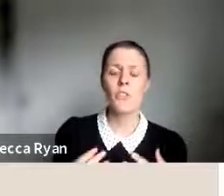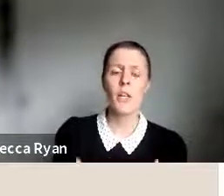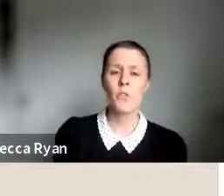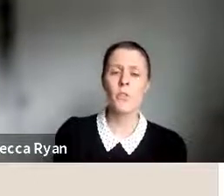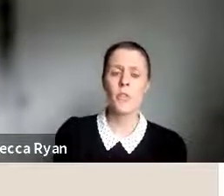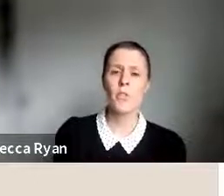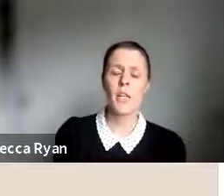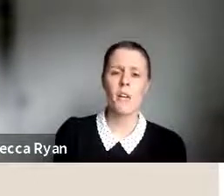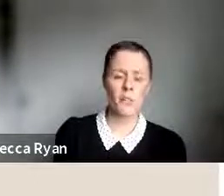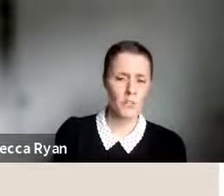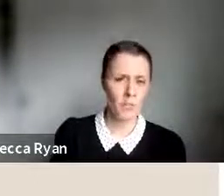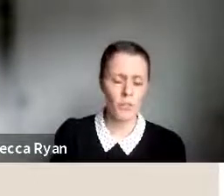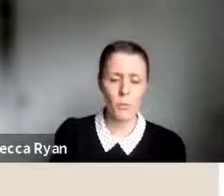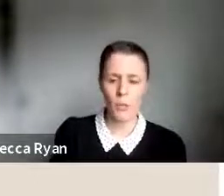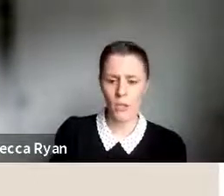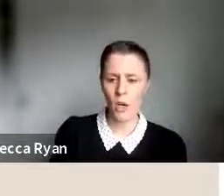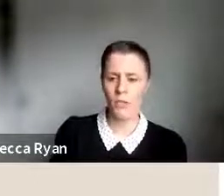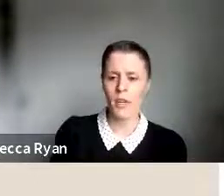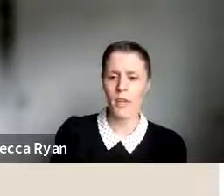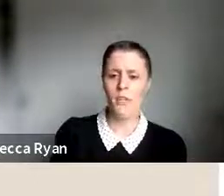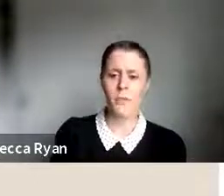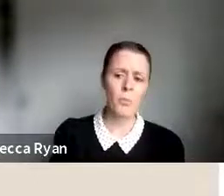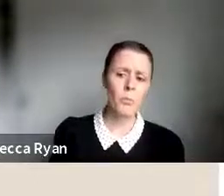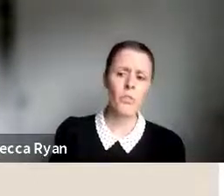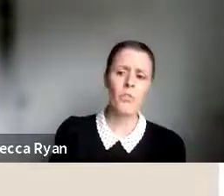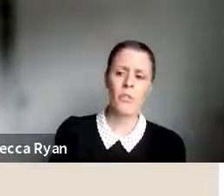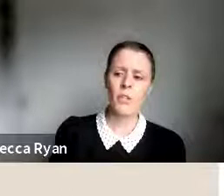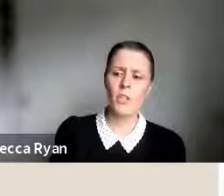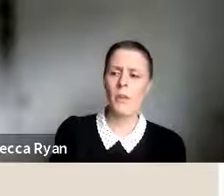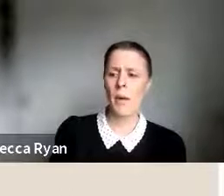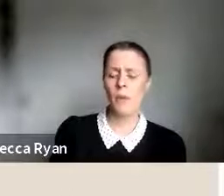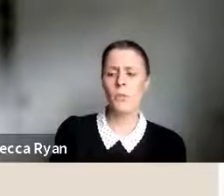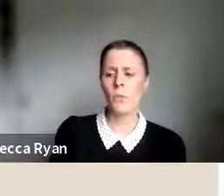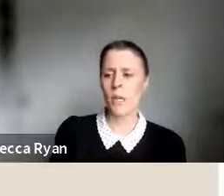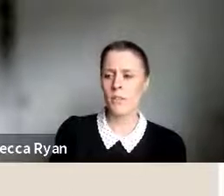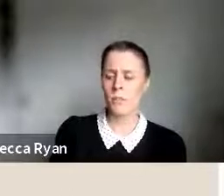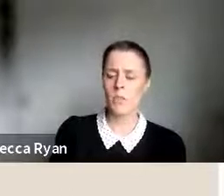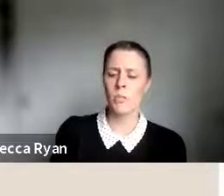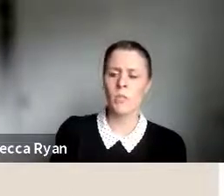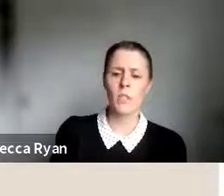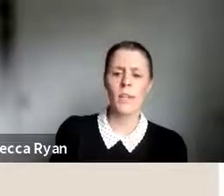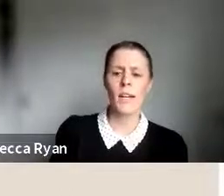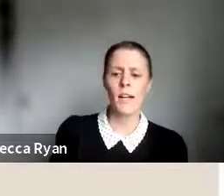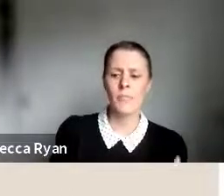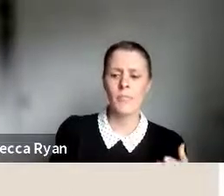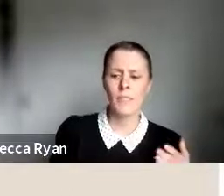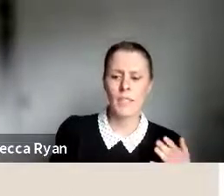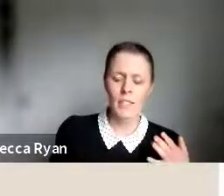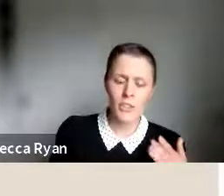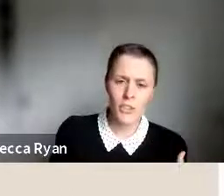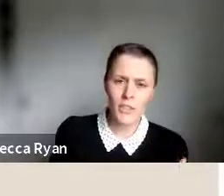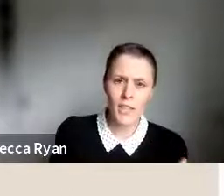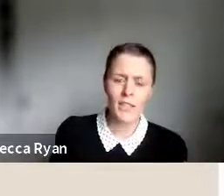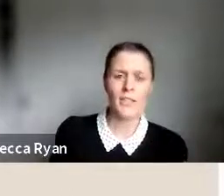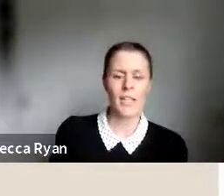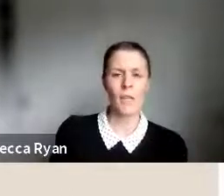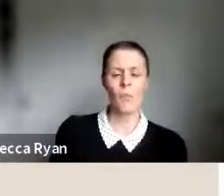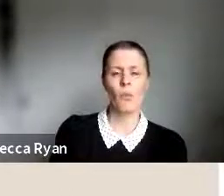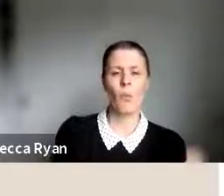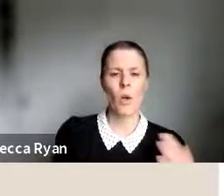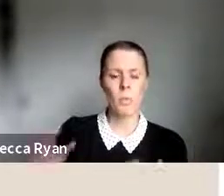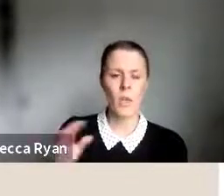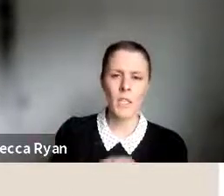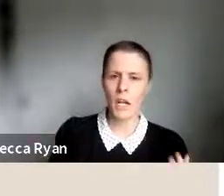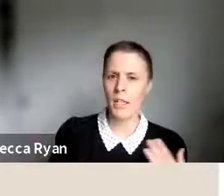Really just make sure that you take care of yourself and don't put it off. These symptoms are different than the mild flu-like symptoms. They're just not the